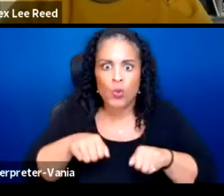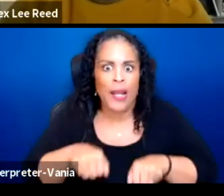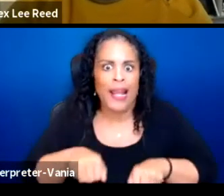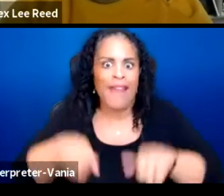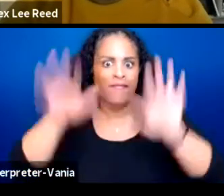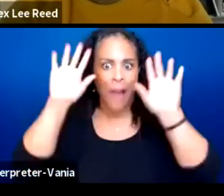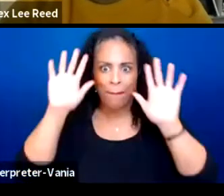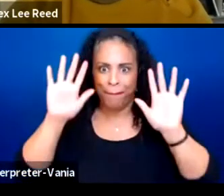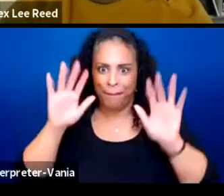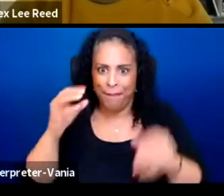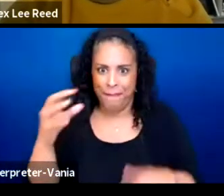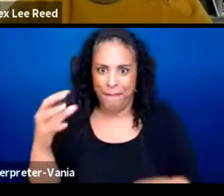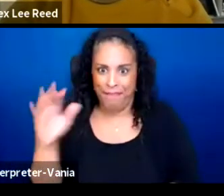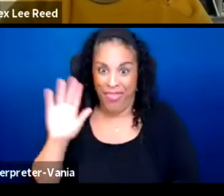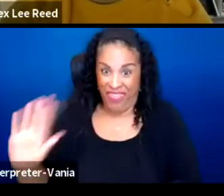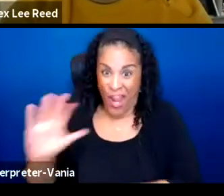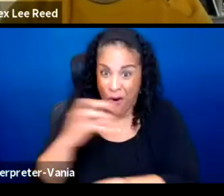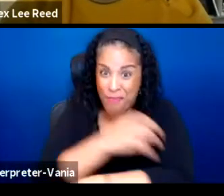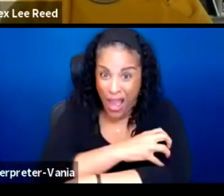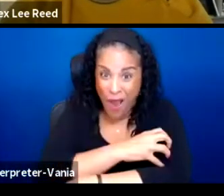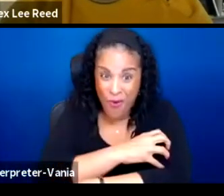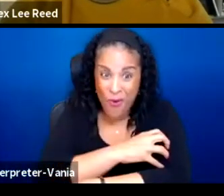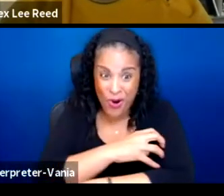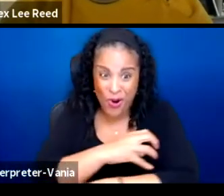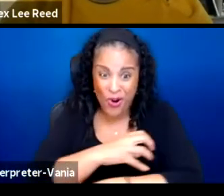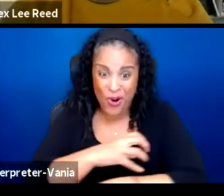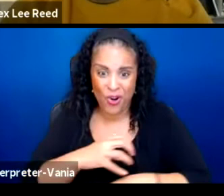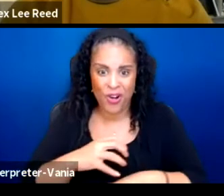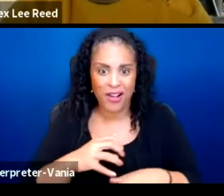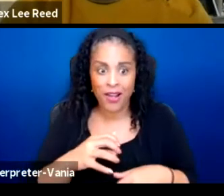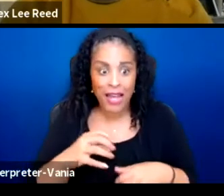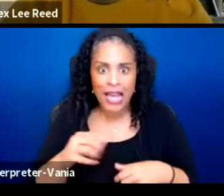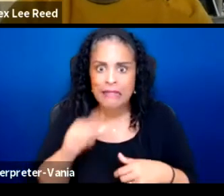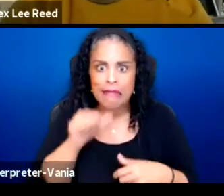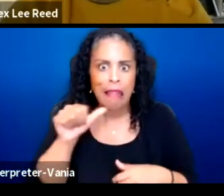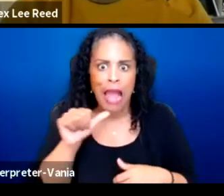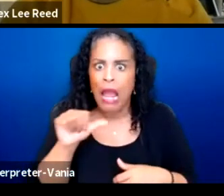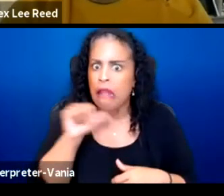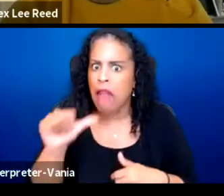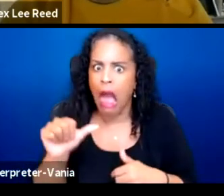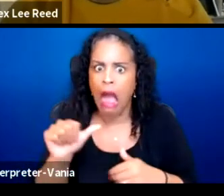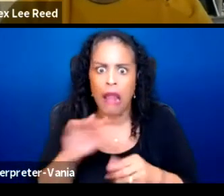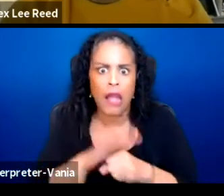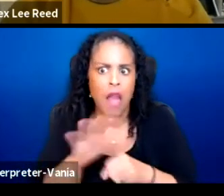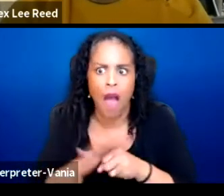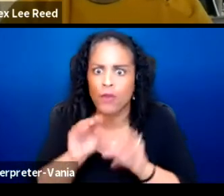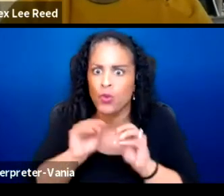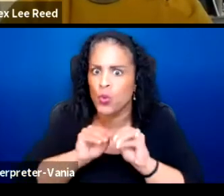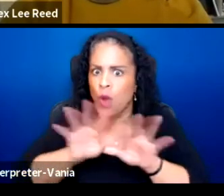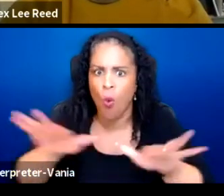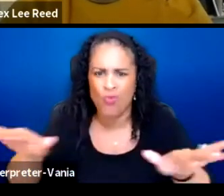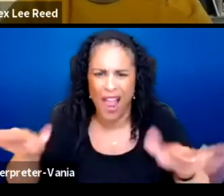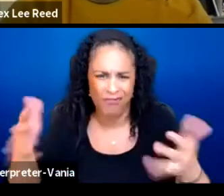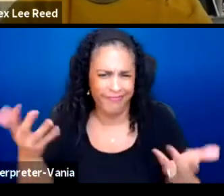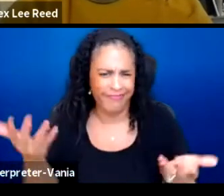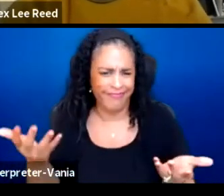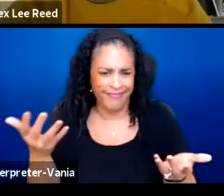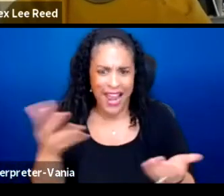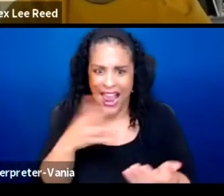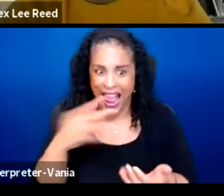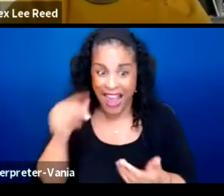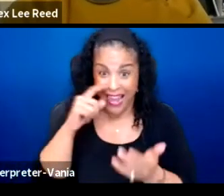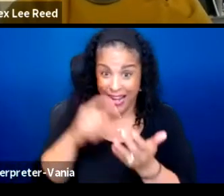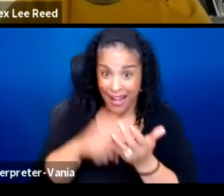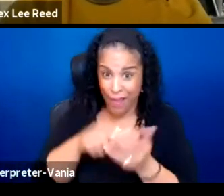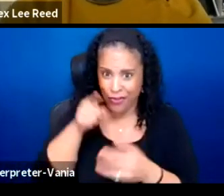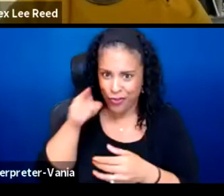Mm-hmm. Absolutely. Which implies that there is not enough to go around. Yeah. And acknowledging that you individually have